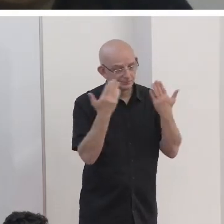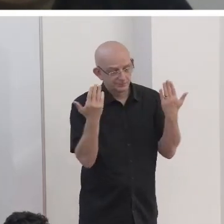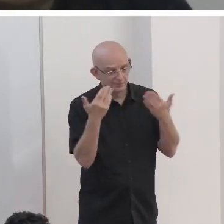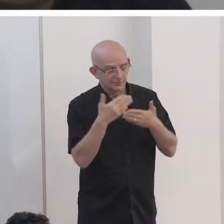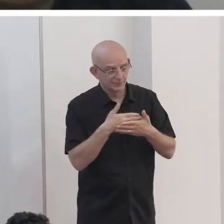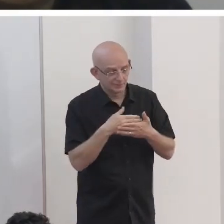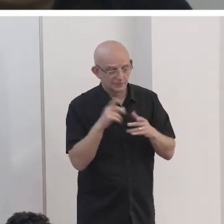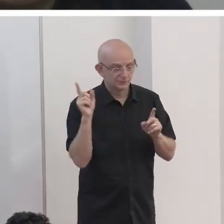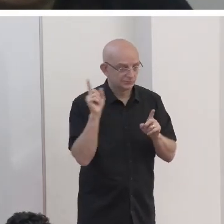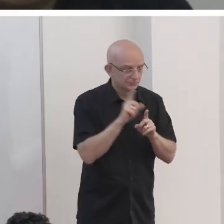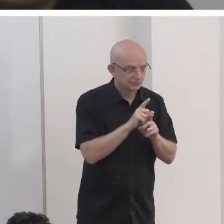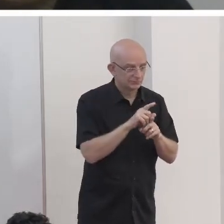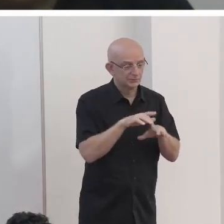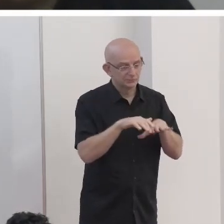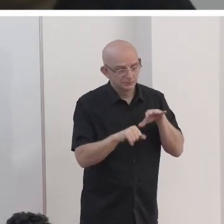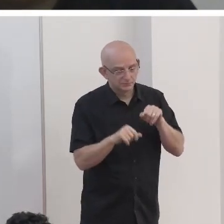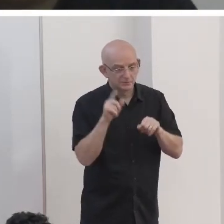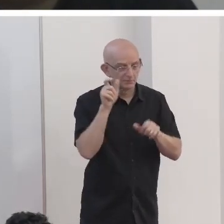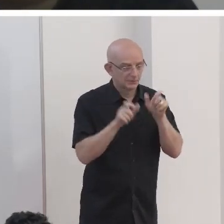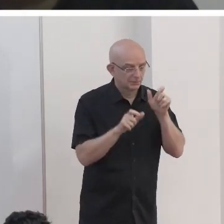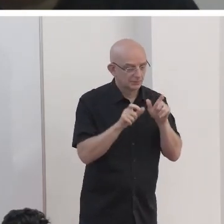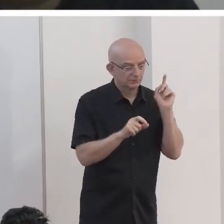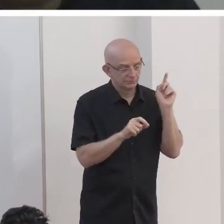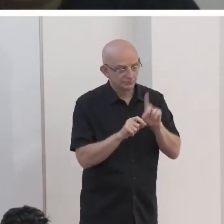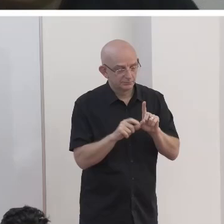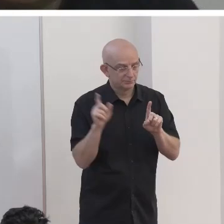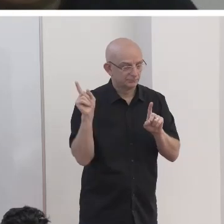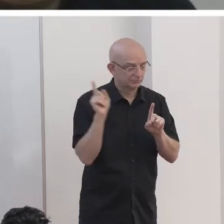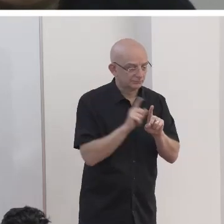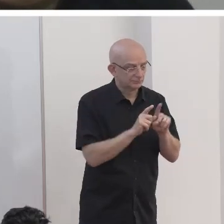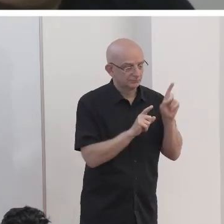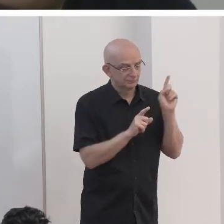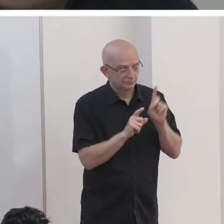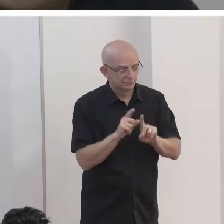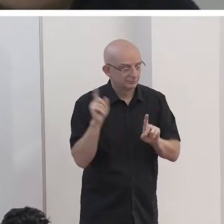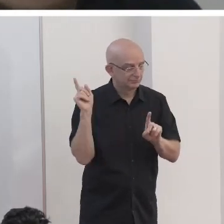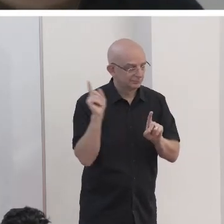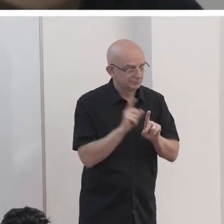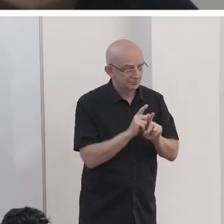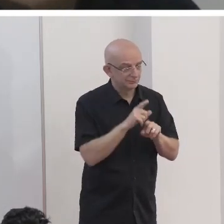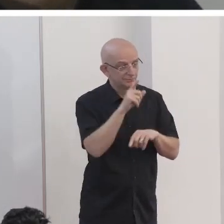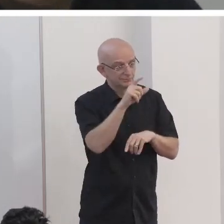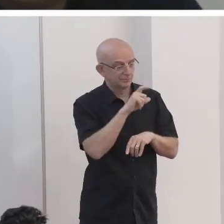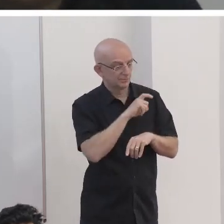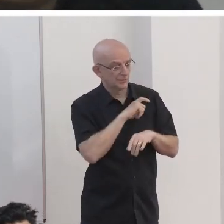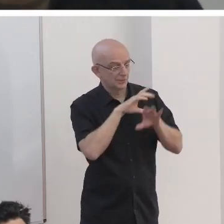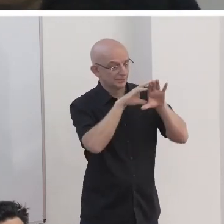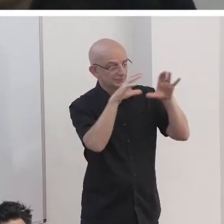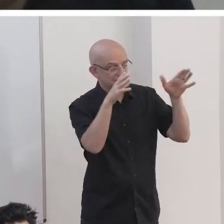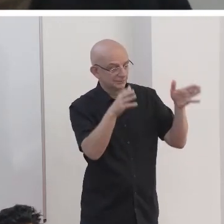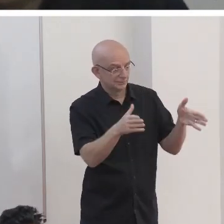station, and police and all the authorized person